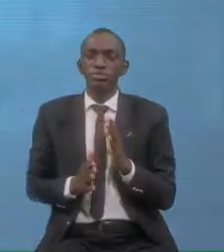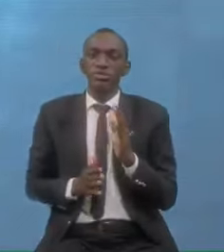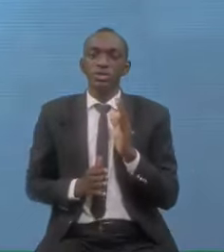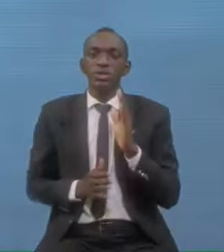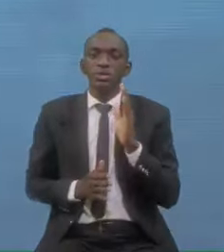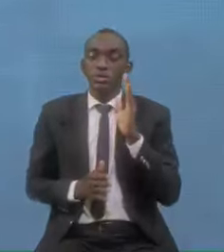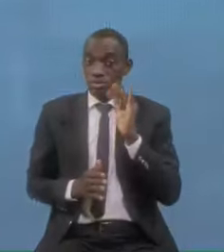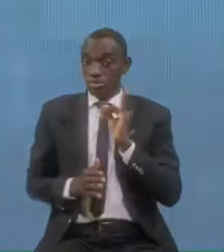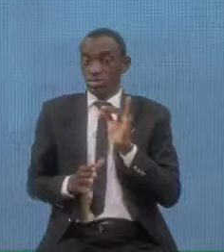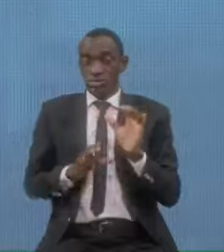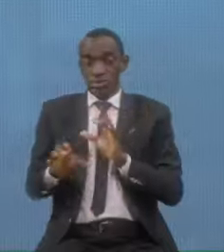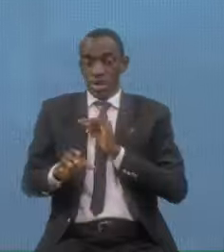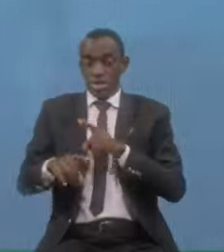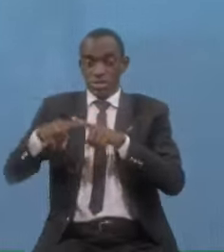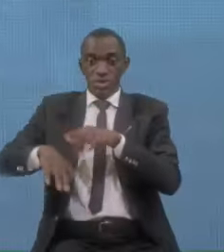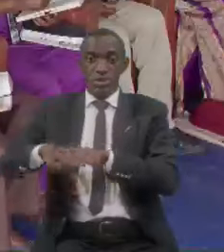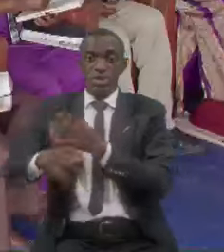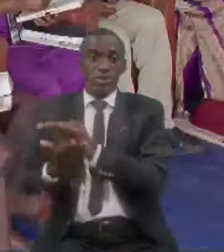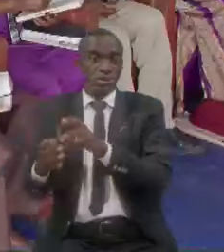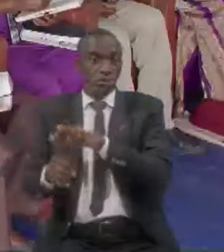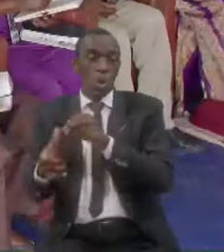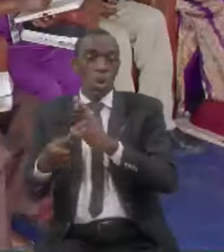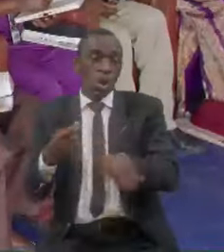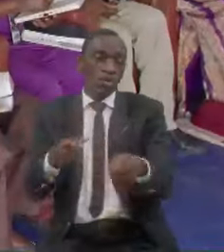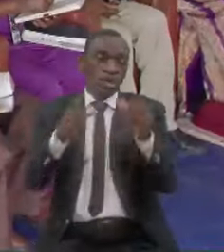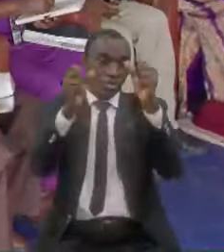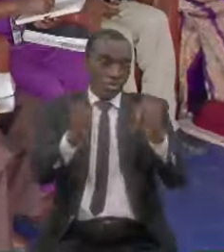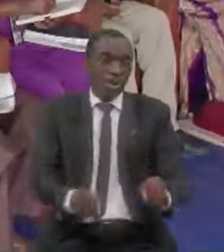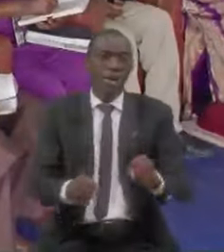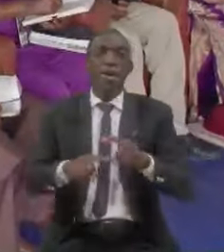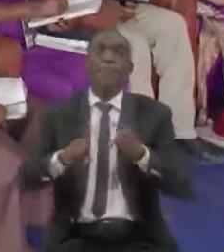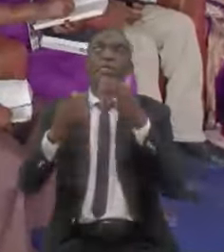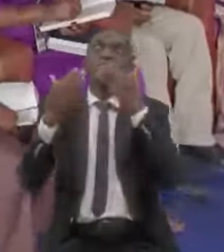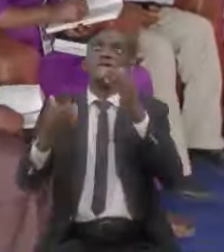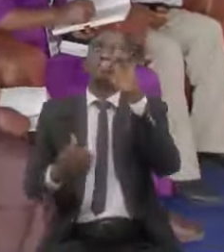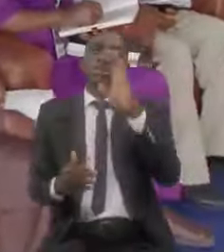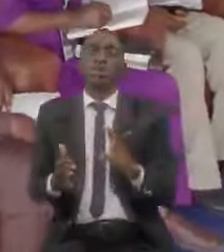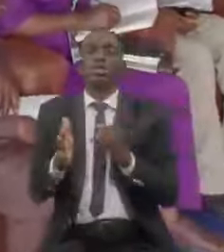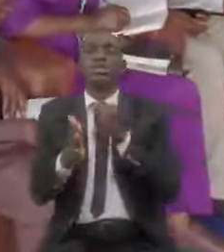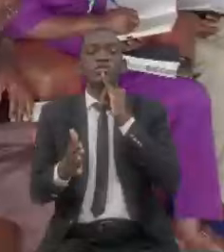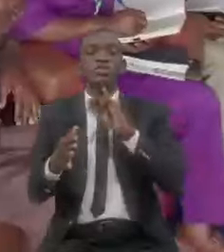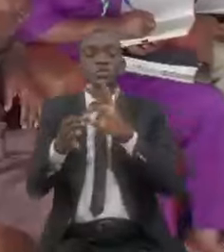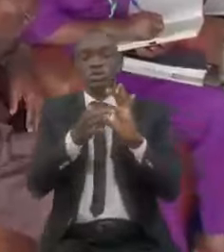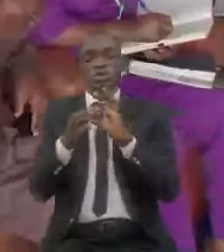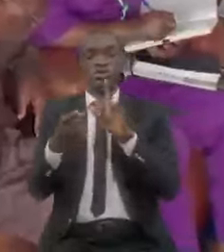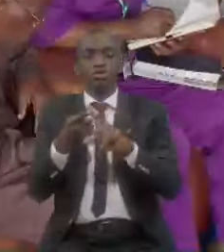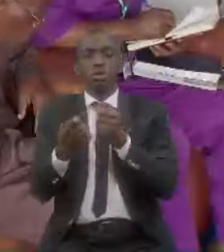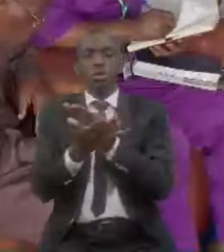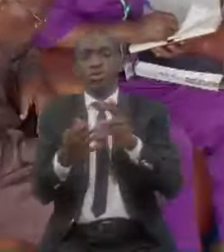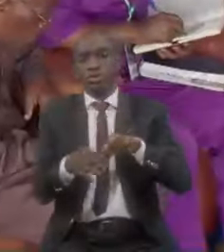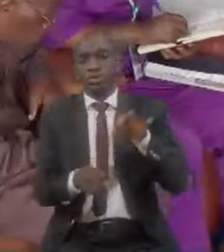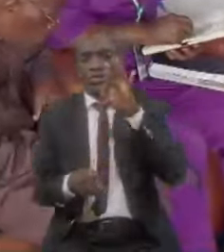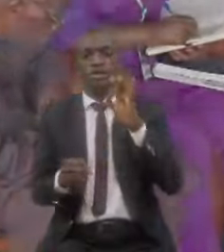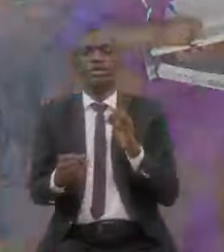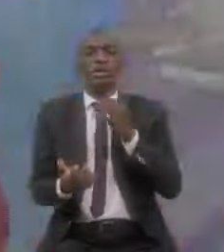God it's of the Holy Ghost. Let somebody shout, amen. Amen. As the Lord knows